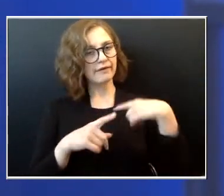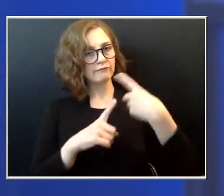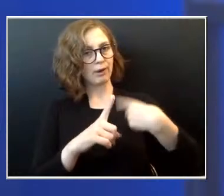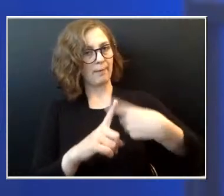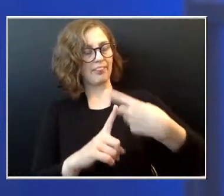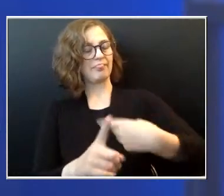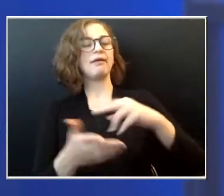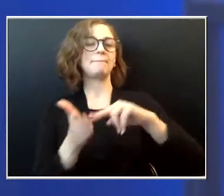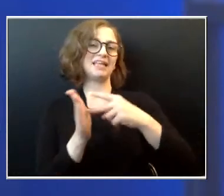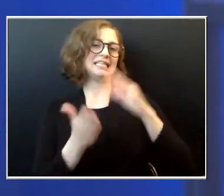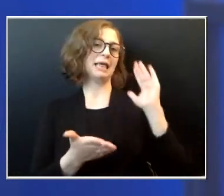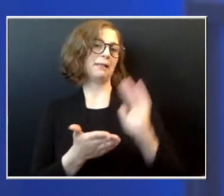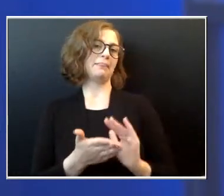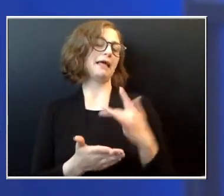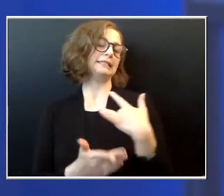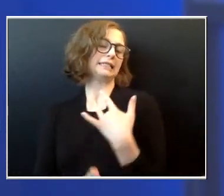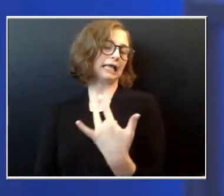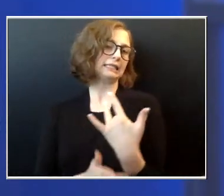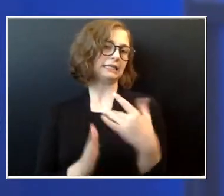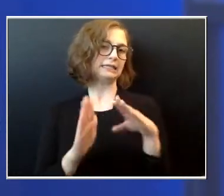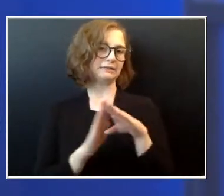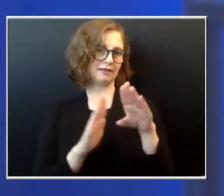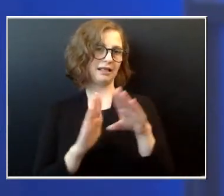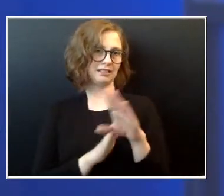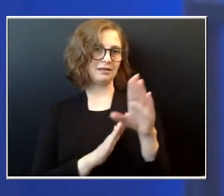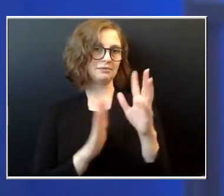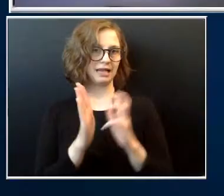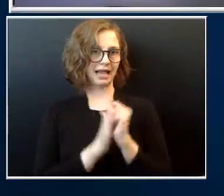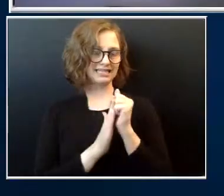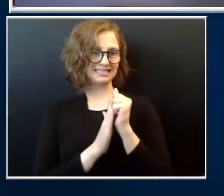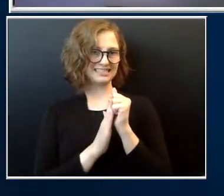to develop a breast cancer.